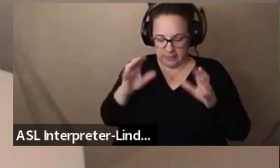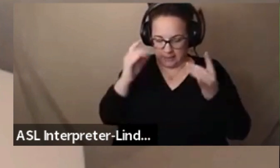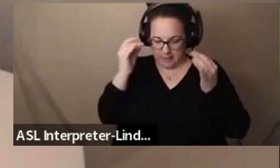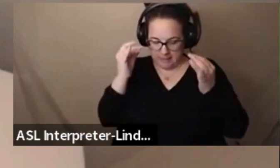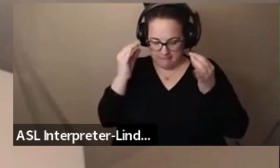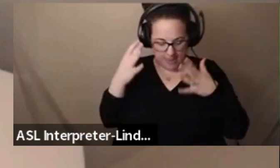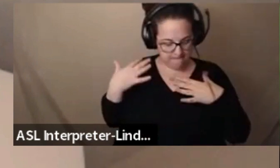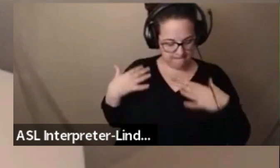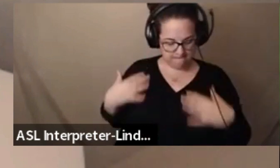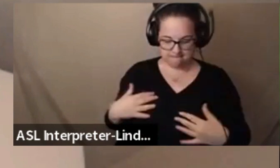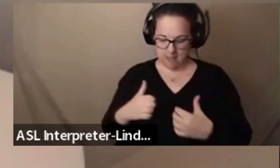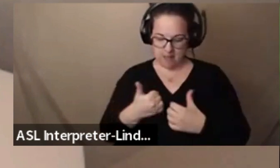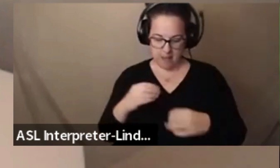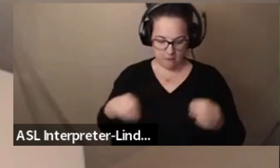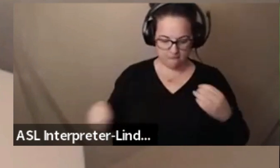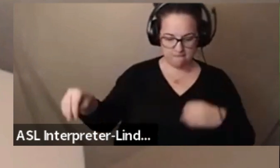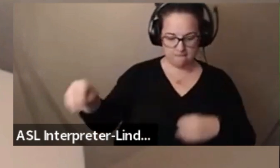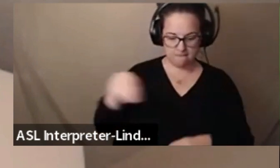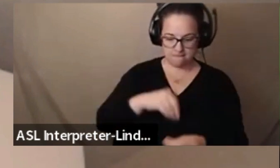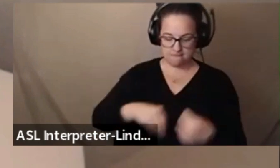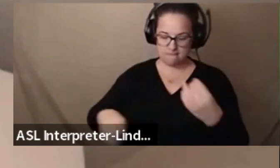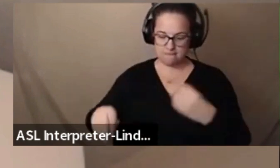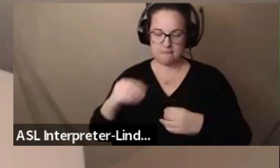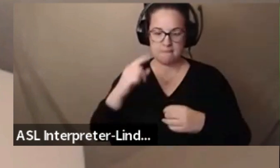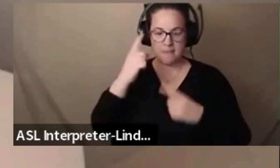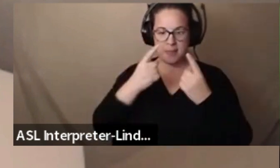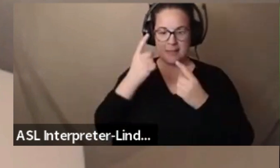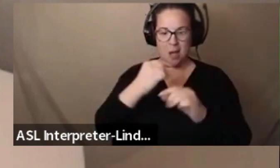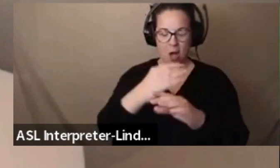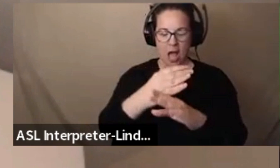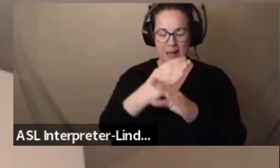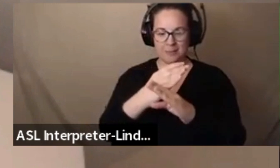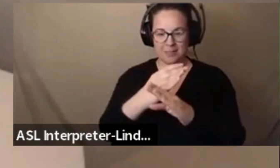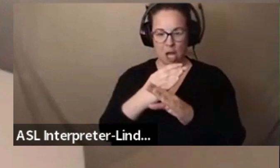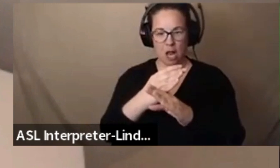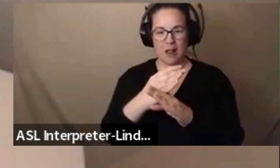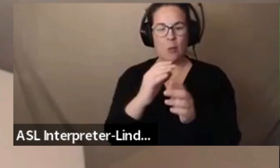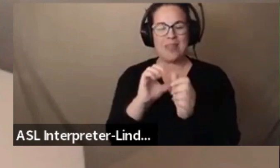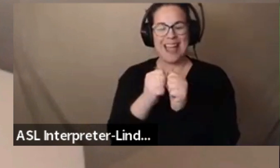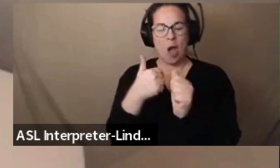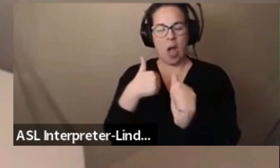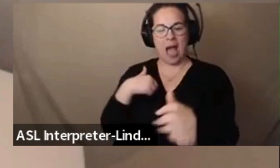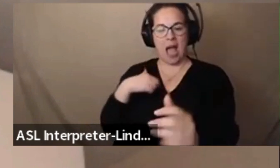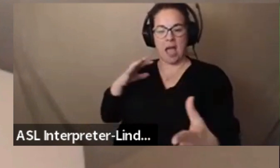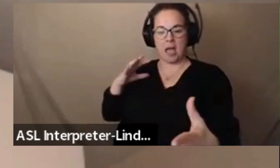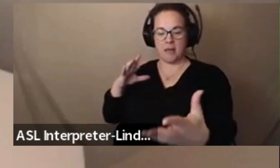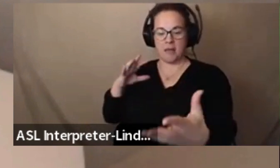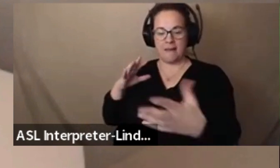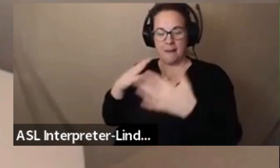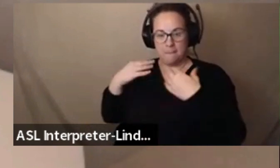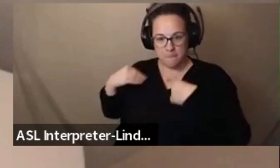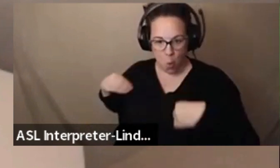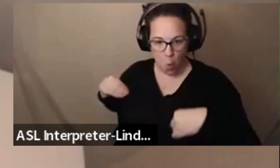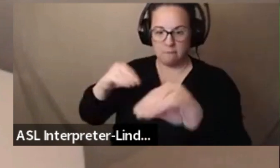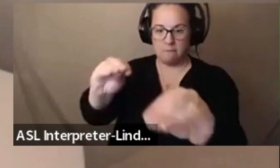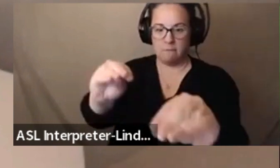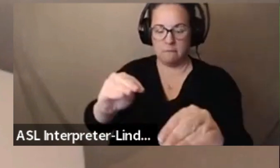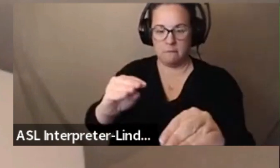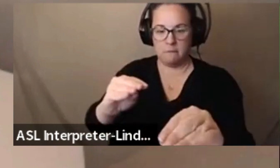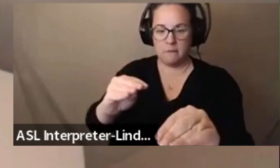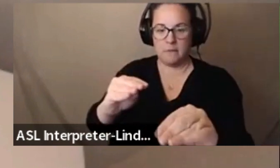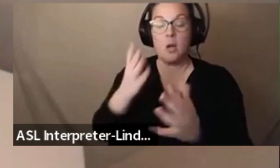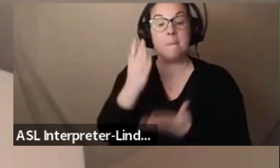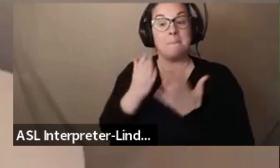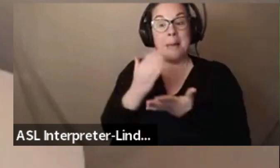from intention, why the obstacle, start from the physicality